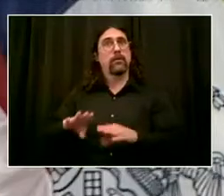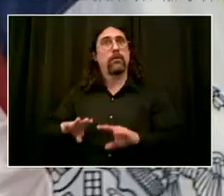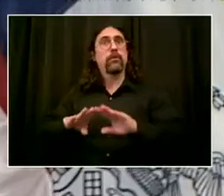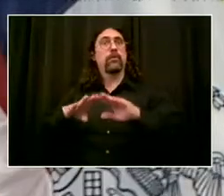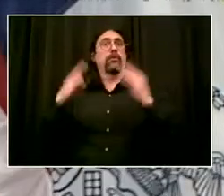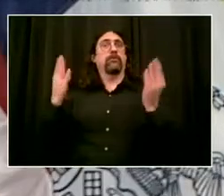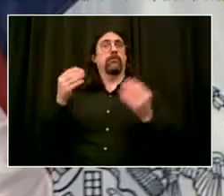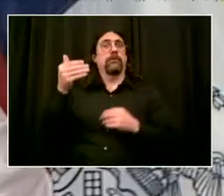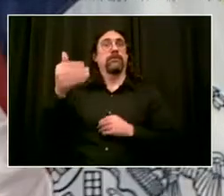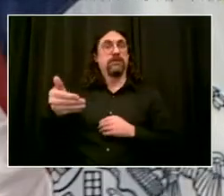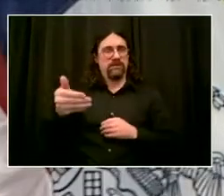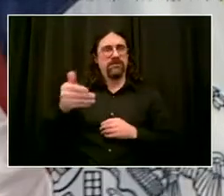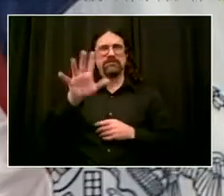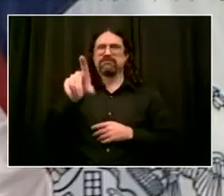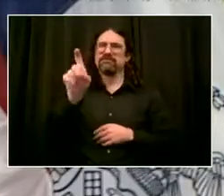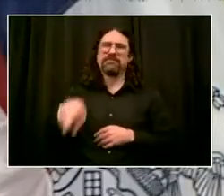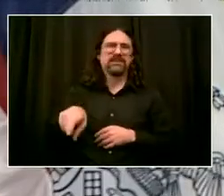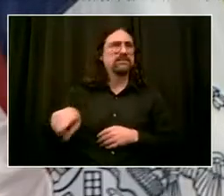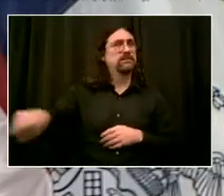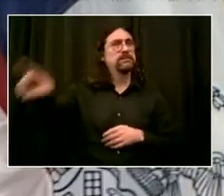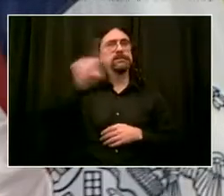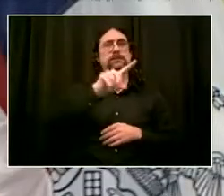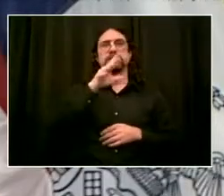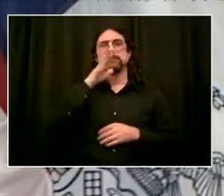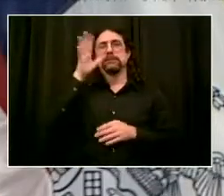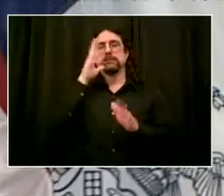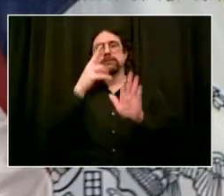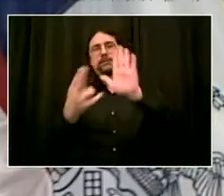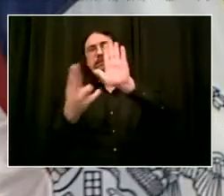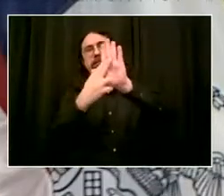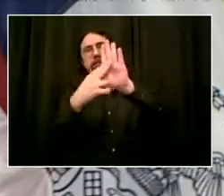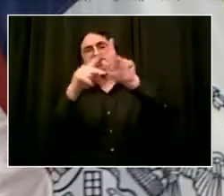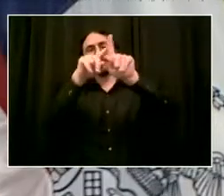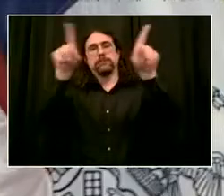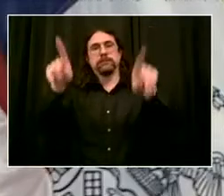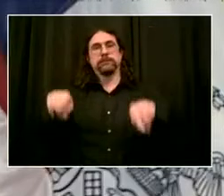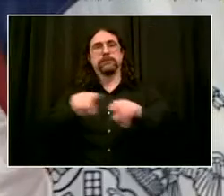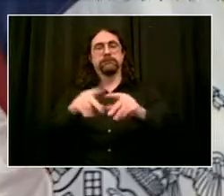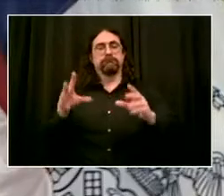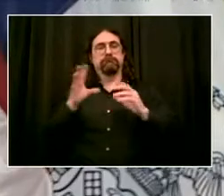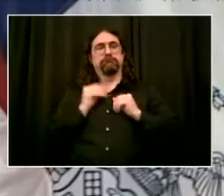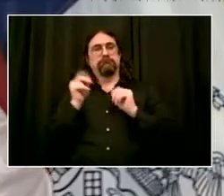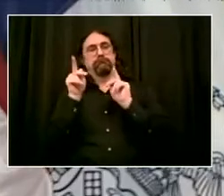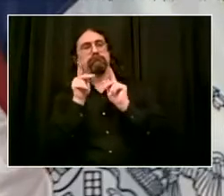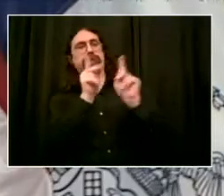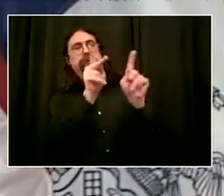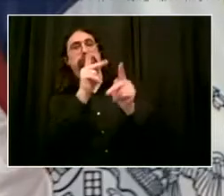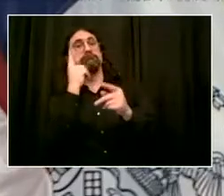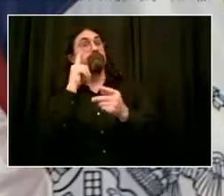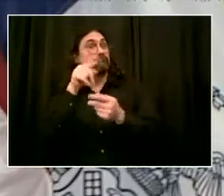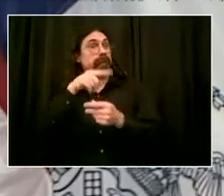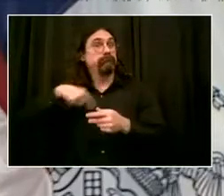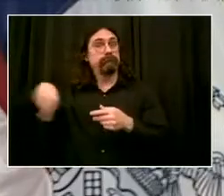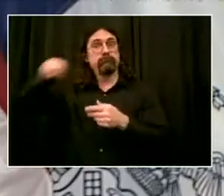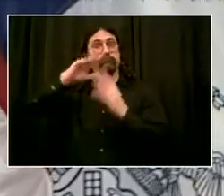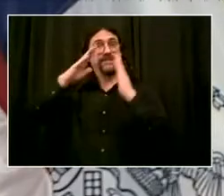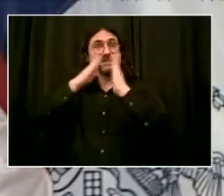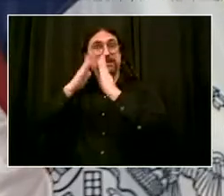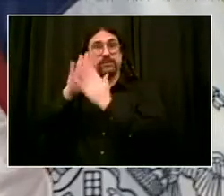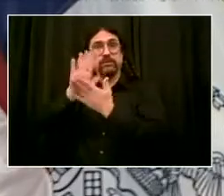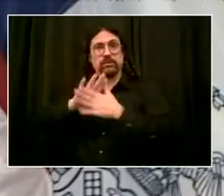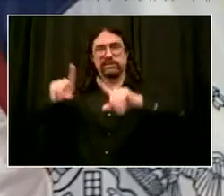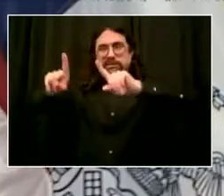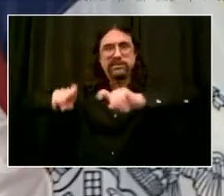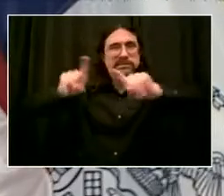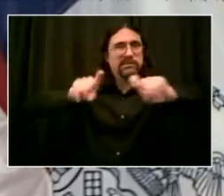weeks now how will this work well a lot of details have to be worked out between the city and the state but we can say for sure that we're going